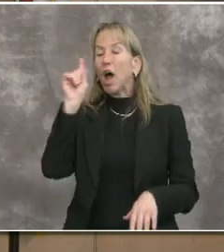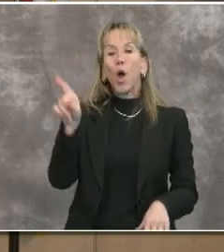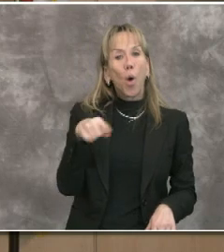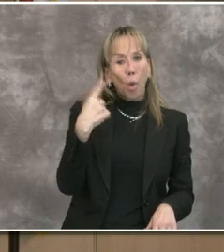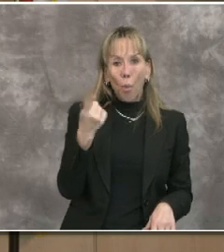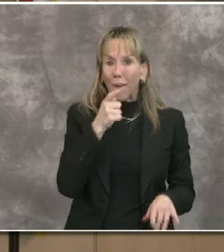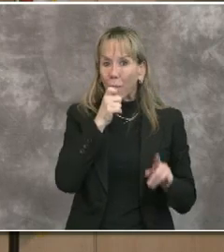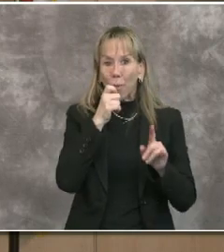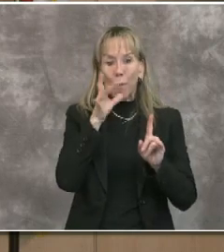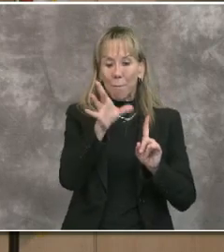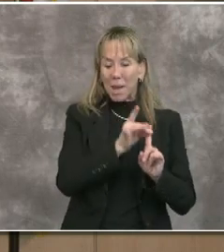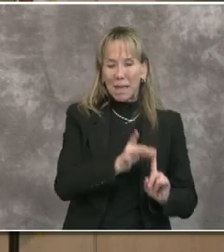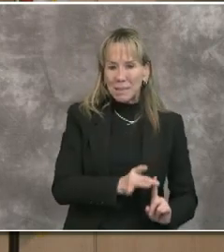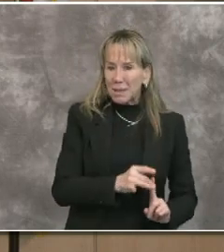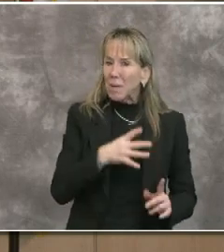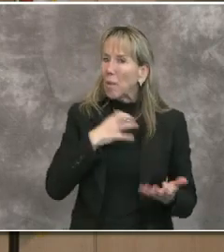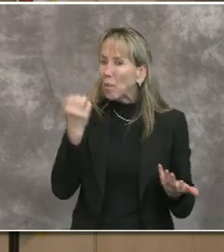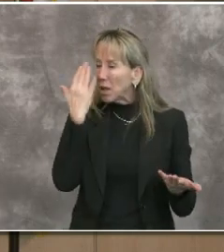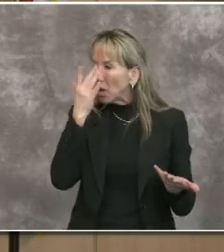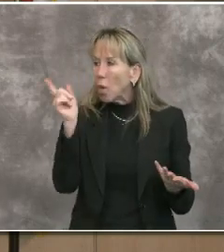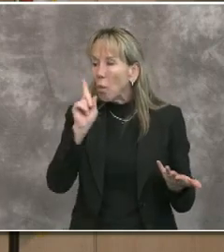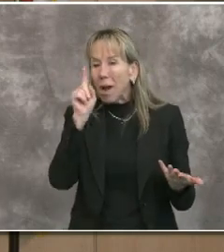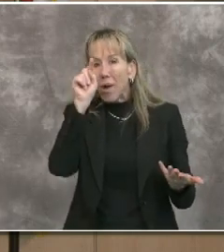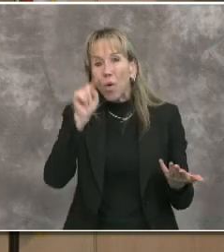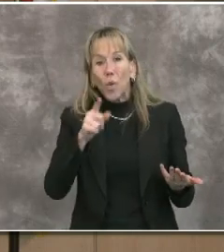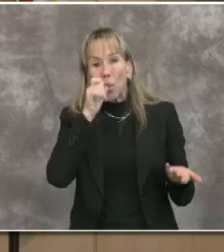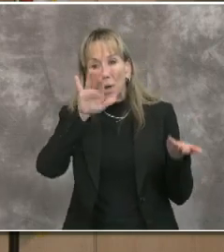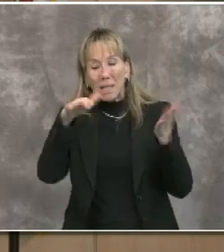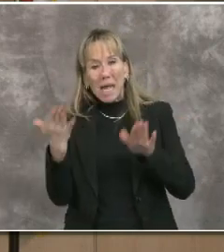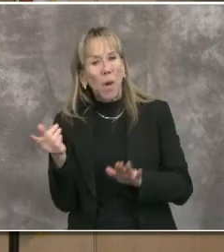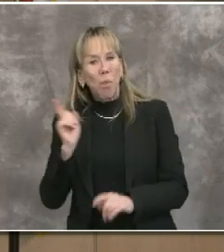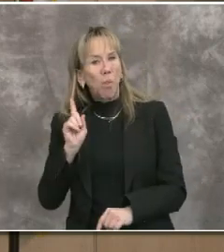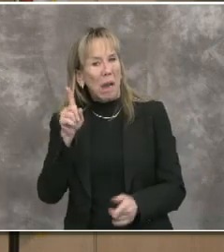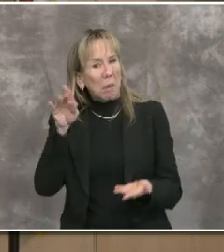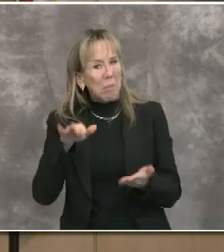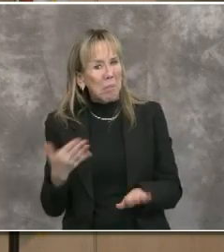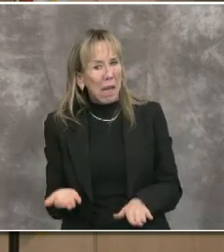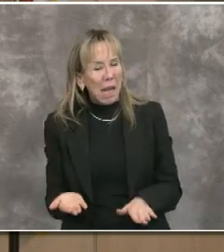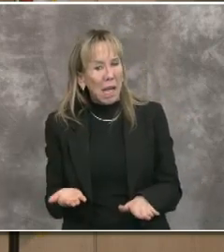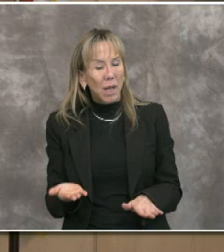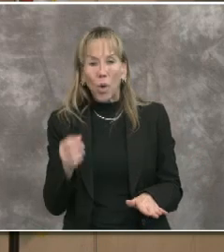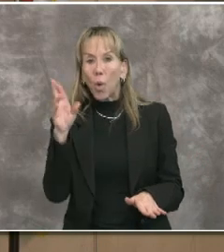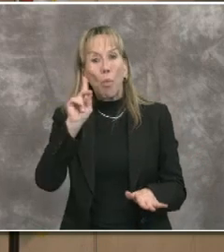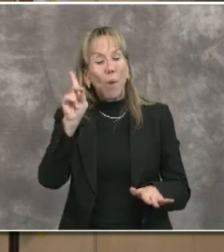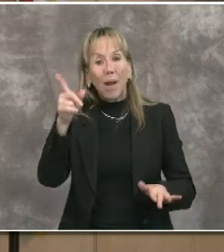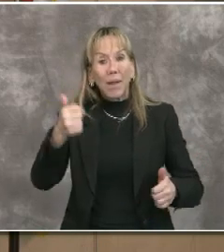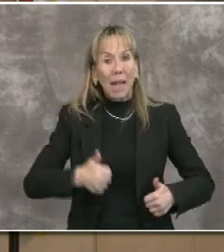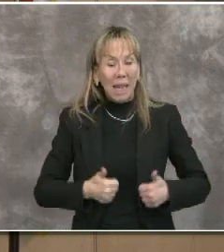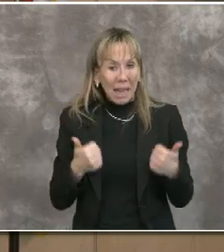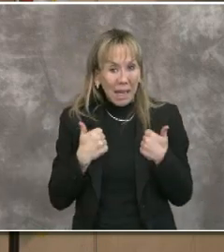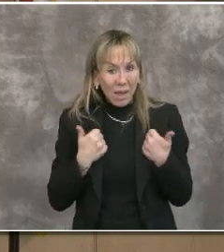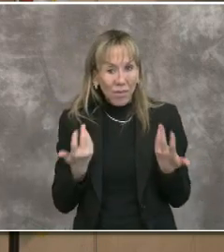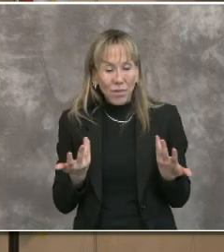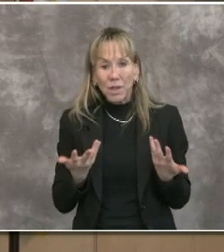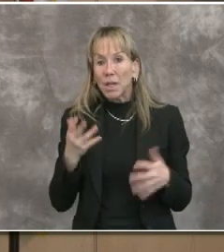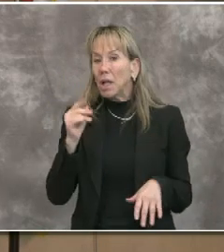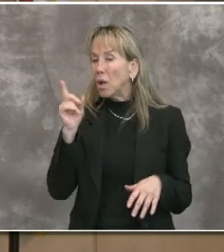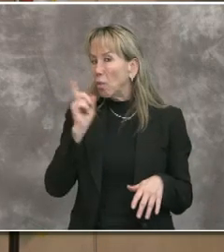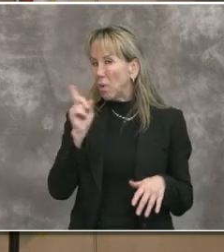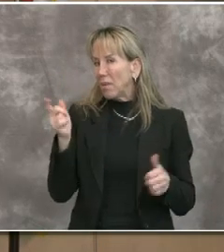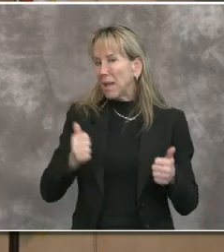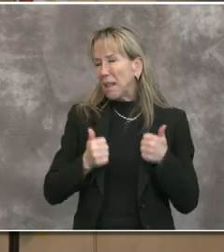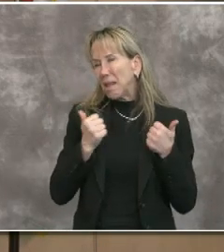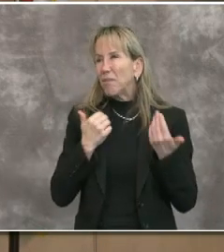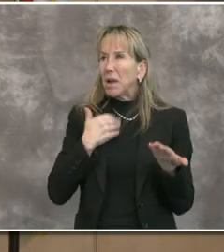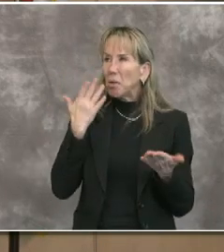county releasing information on where these individuals died or where they resided? Assuming you're releasing where they resided, why